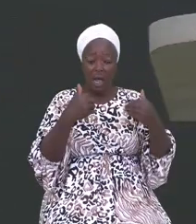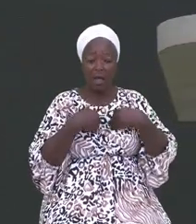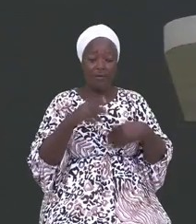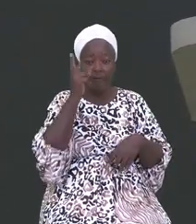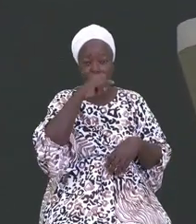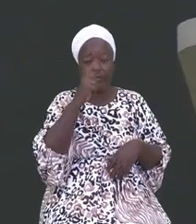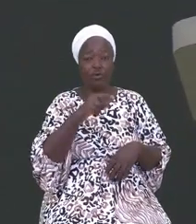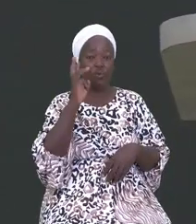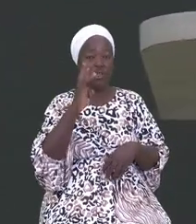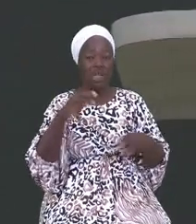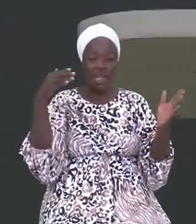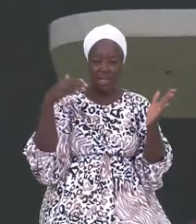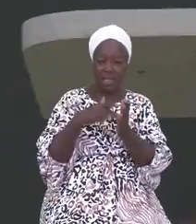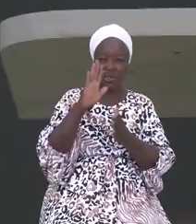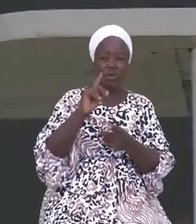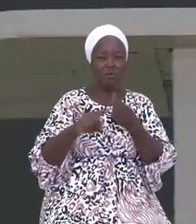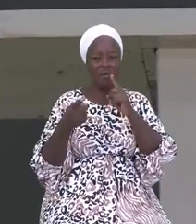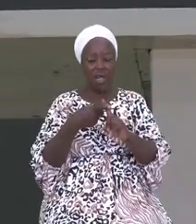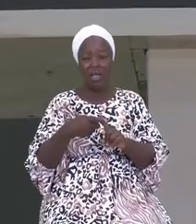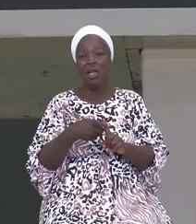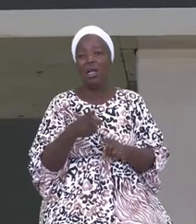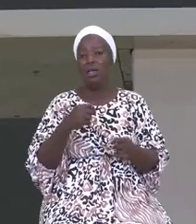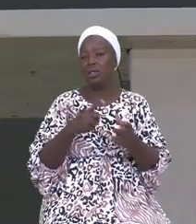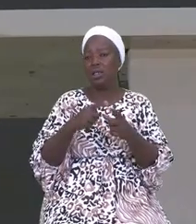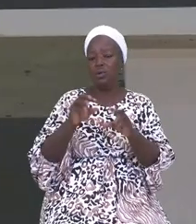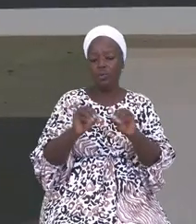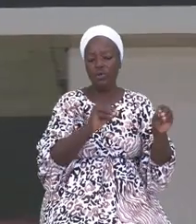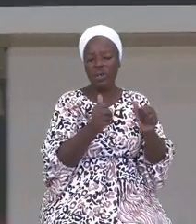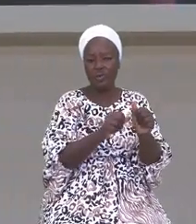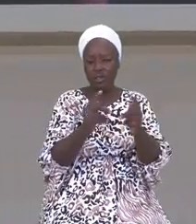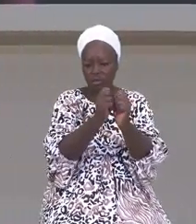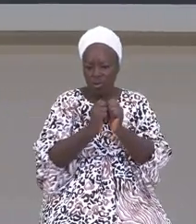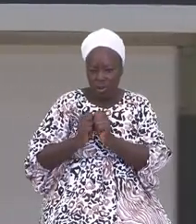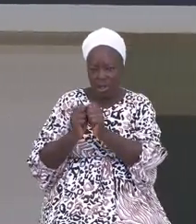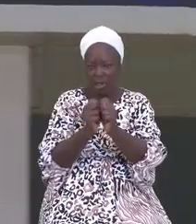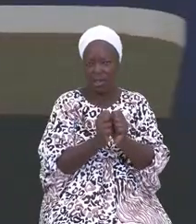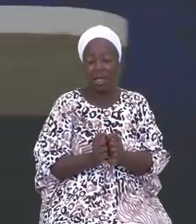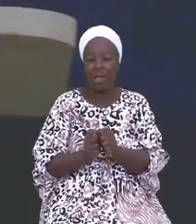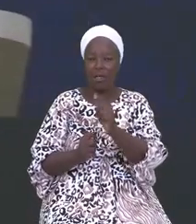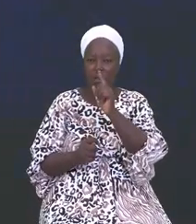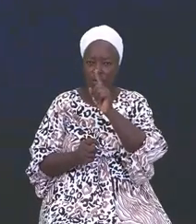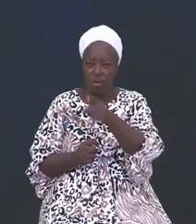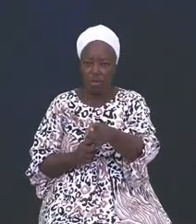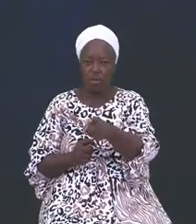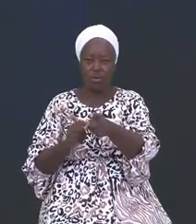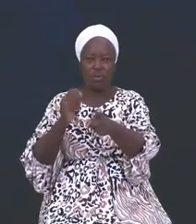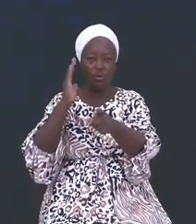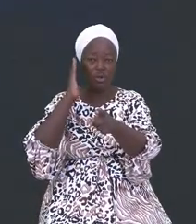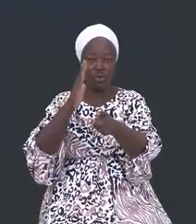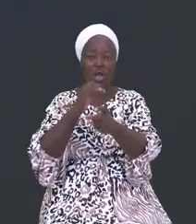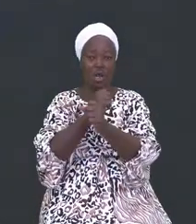witness against your neighbor. And then put everything together. Thou shalt